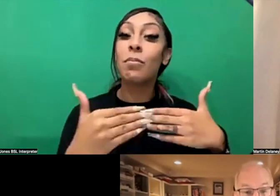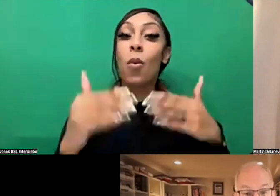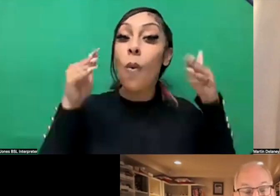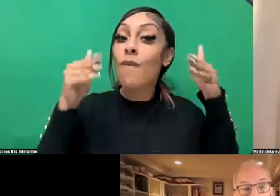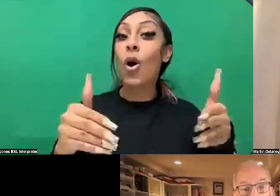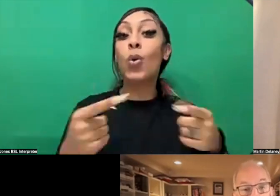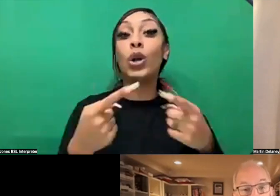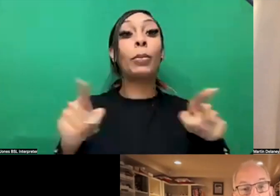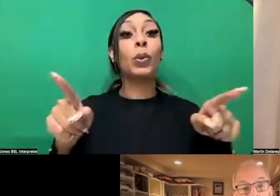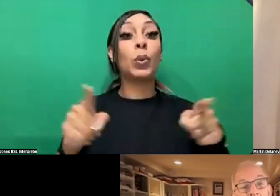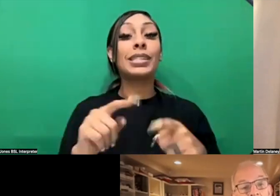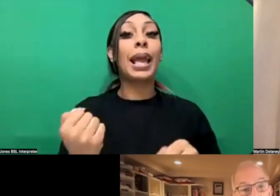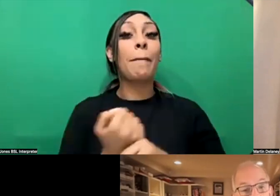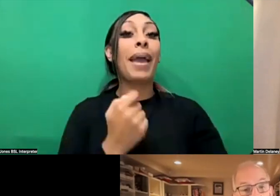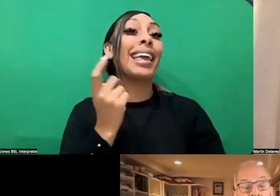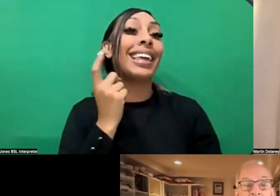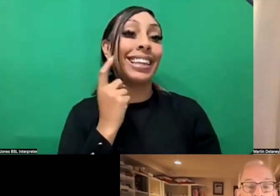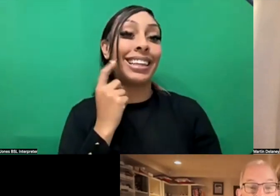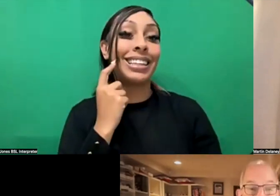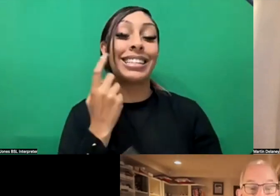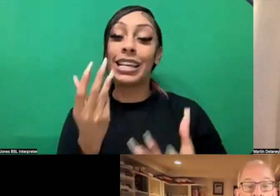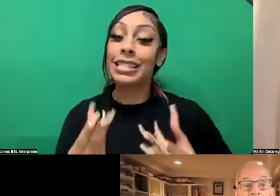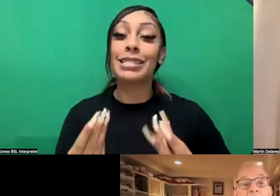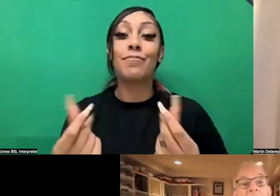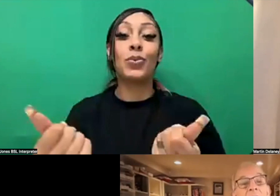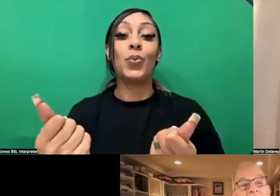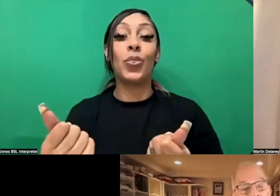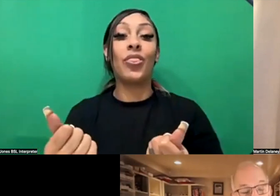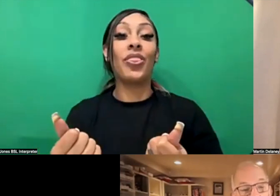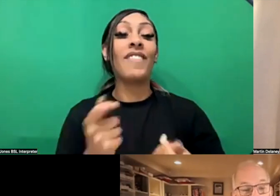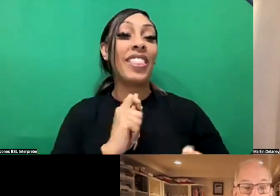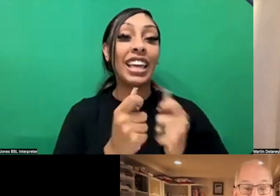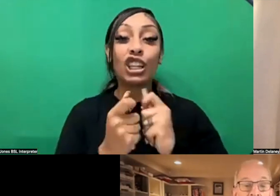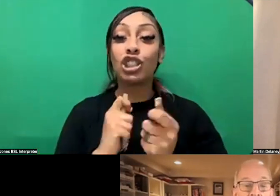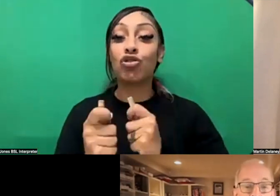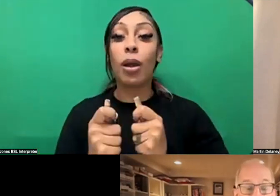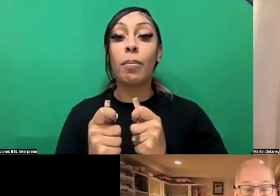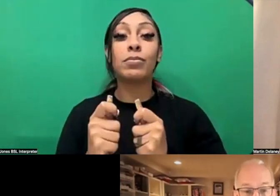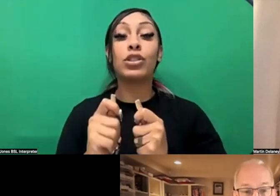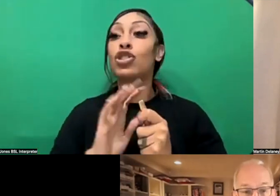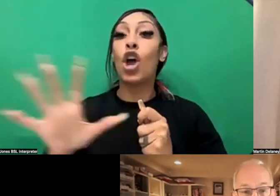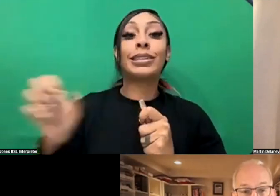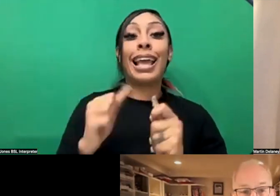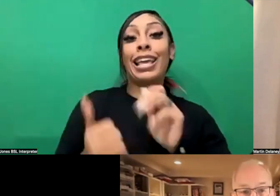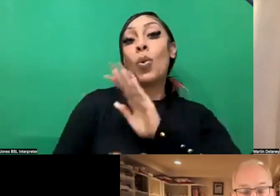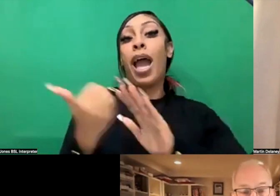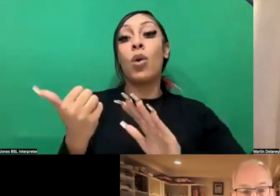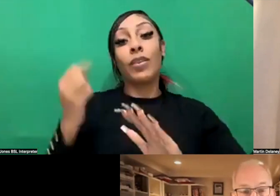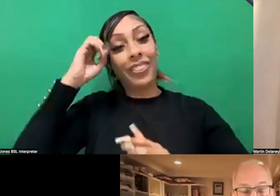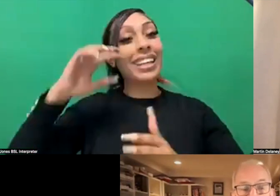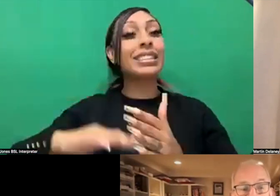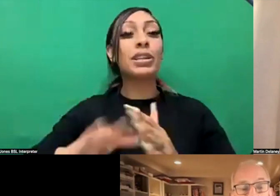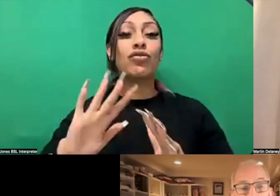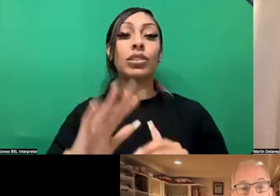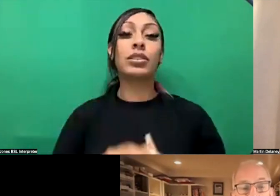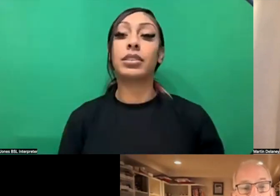to easily make music on instruments that don't take you out of the musical experience. Yeah, that's very important. I